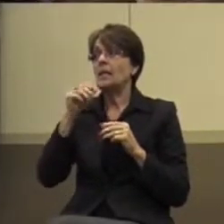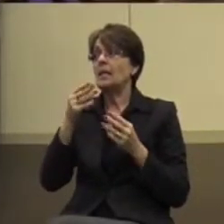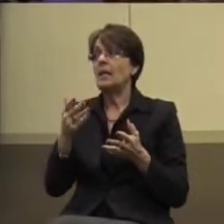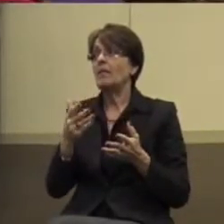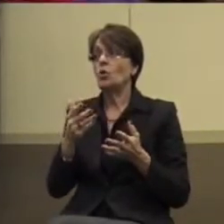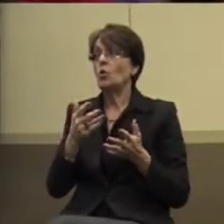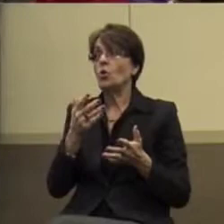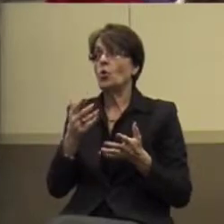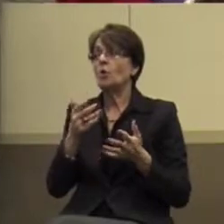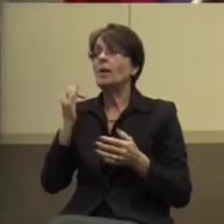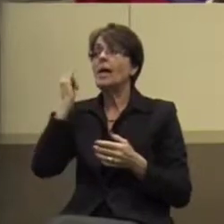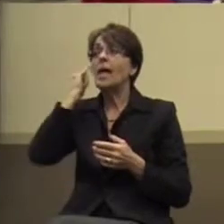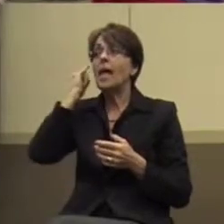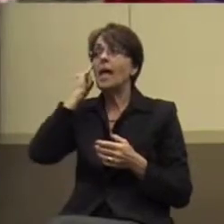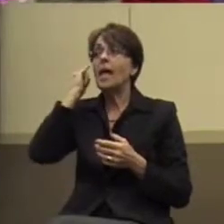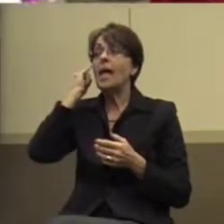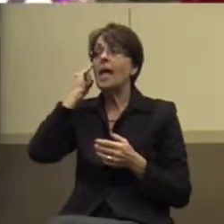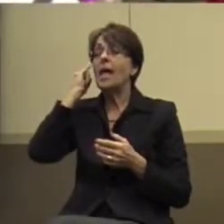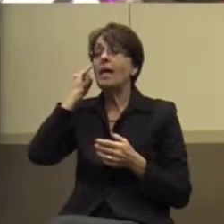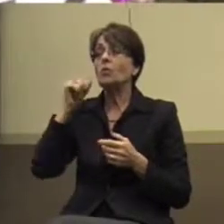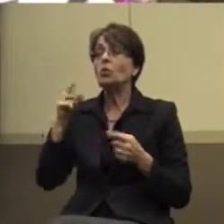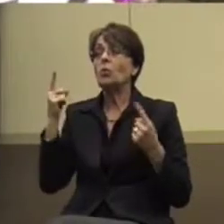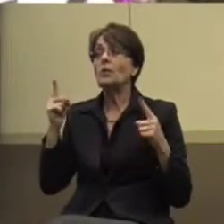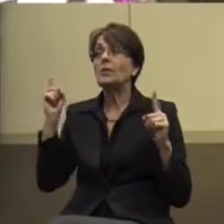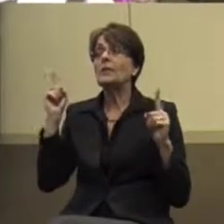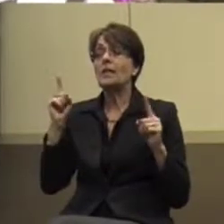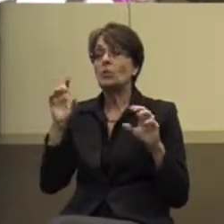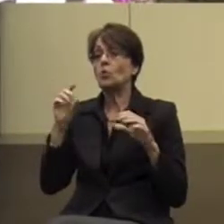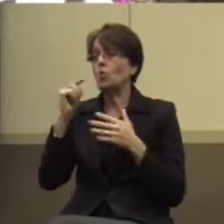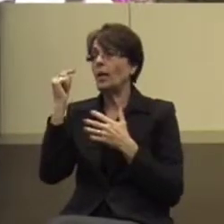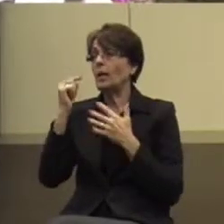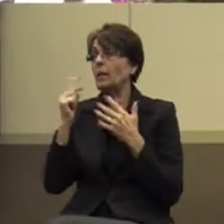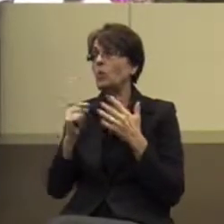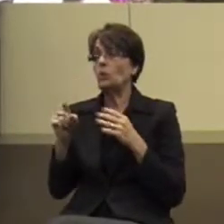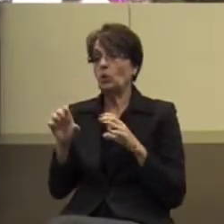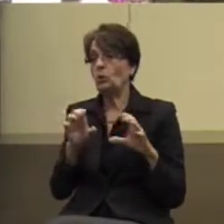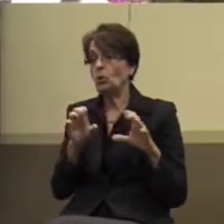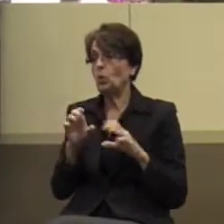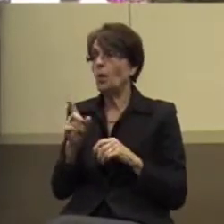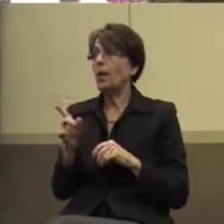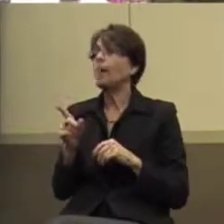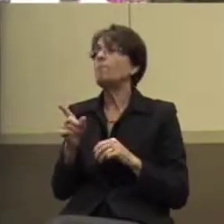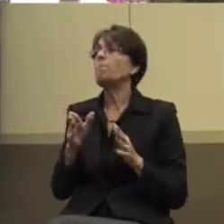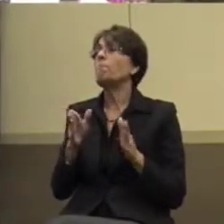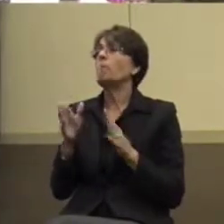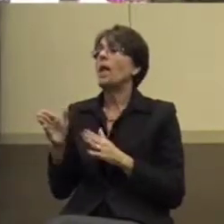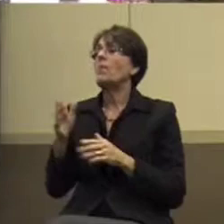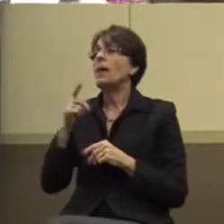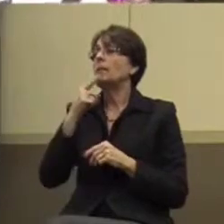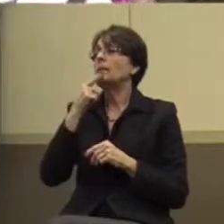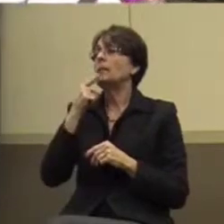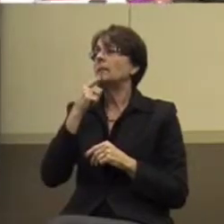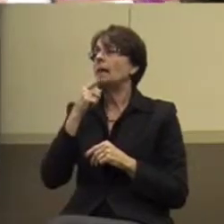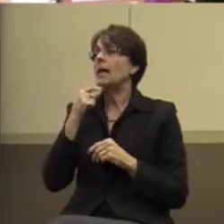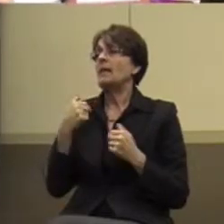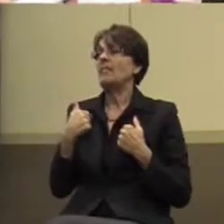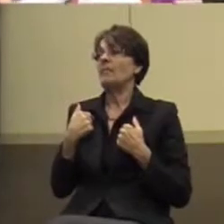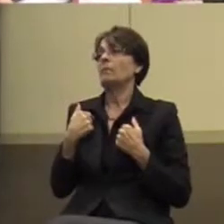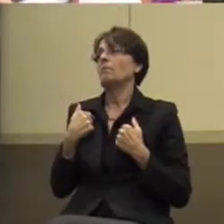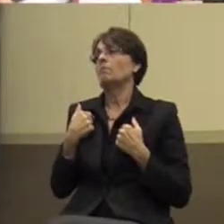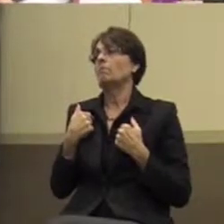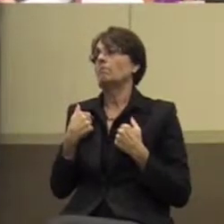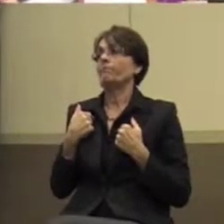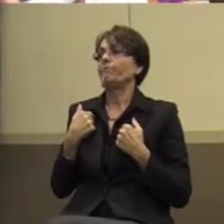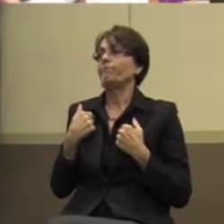the... If she was successful at doing whatever it was she was doing, and then she said, now I